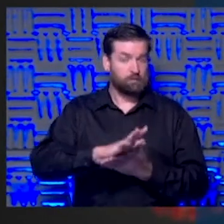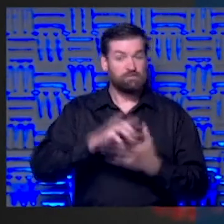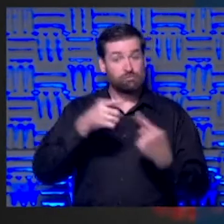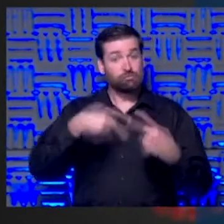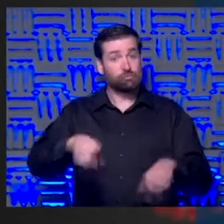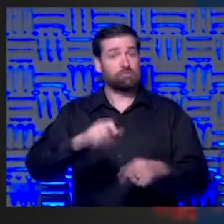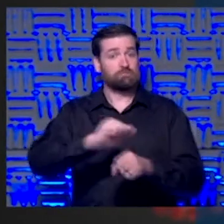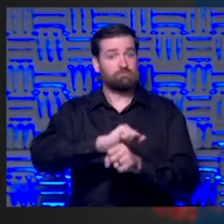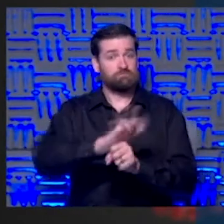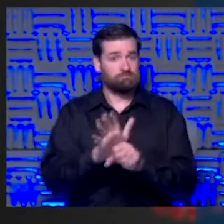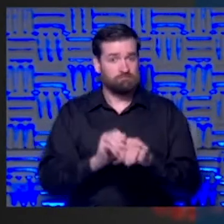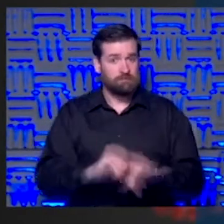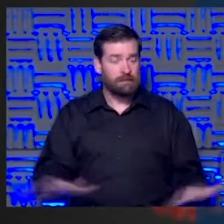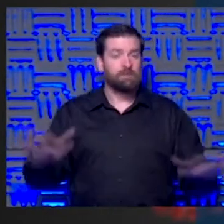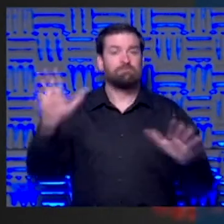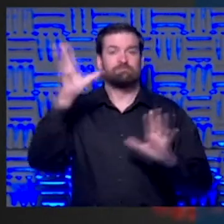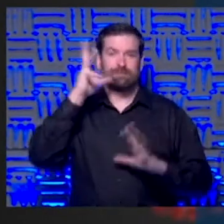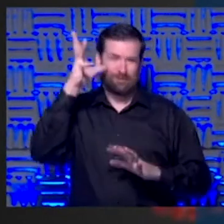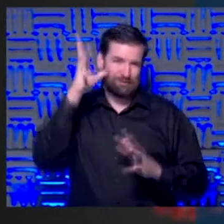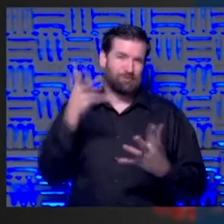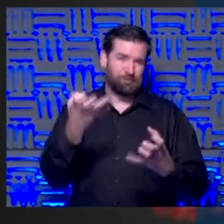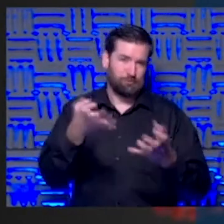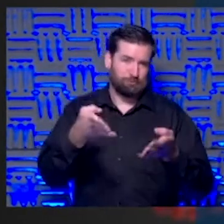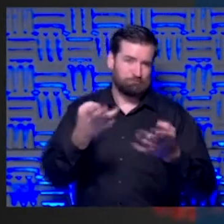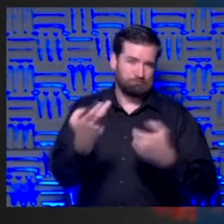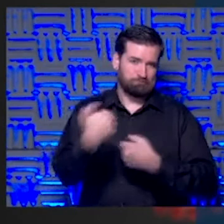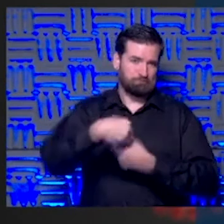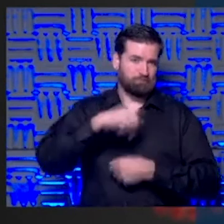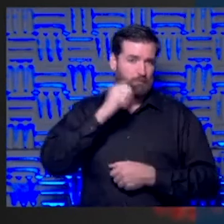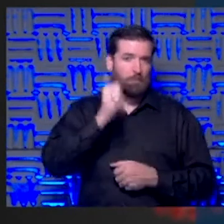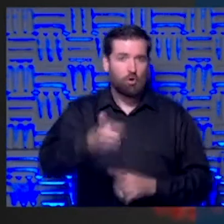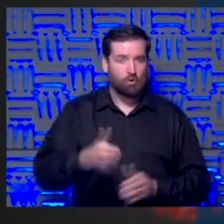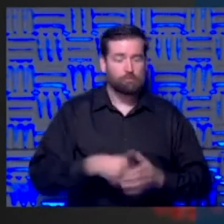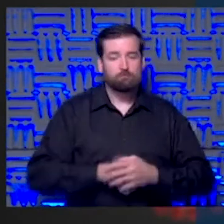pandemic, and it's something the parents are going to listen to. So join us for that